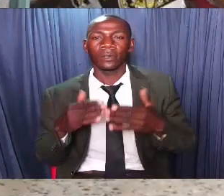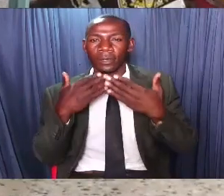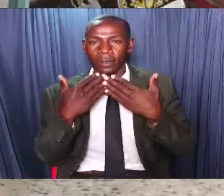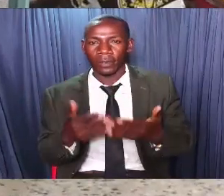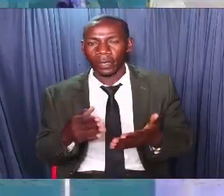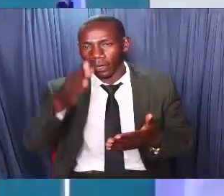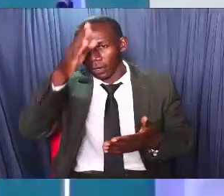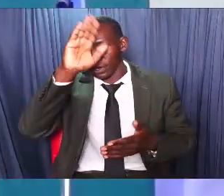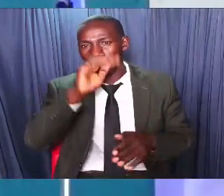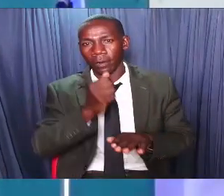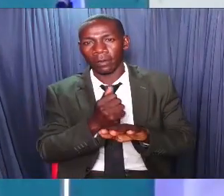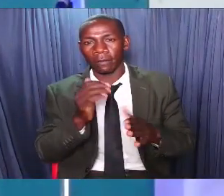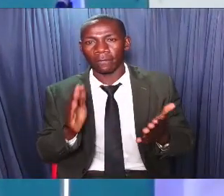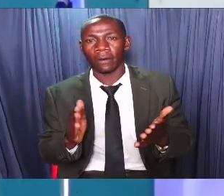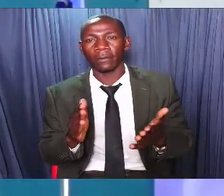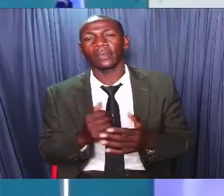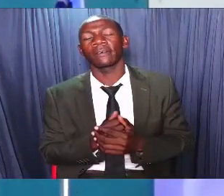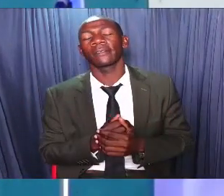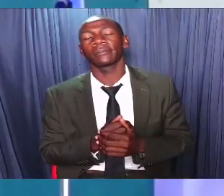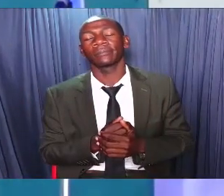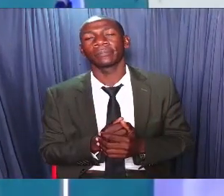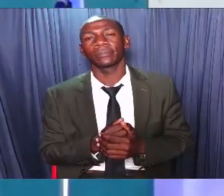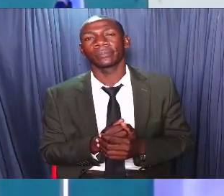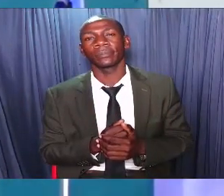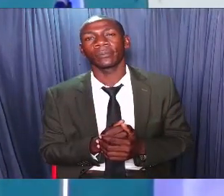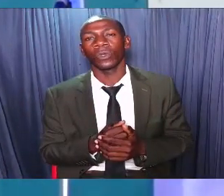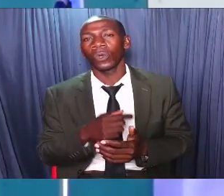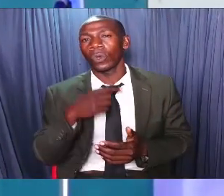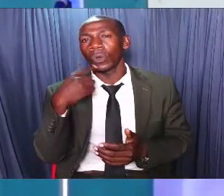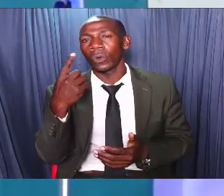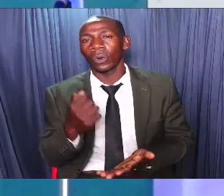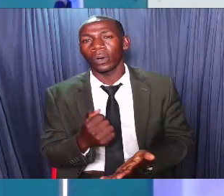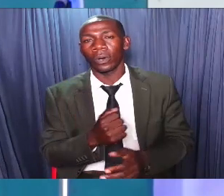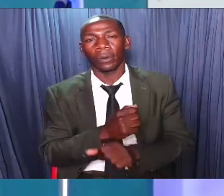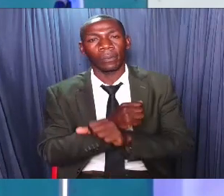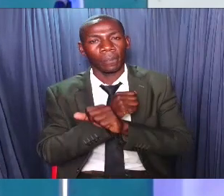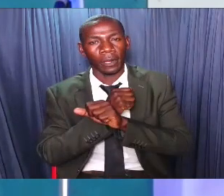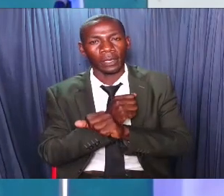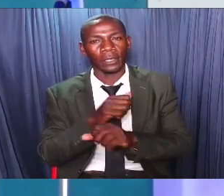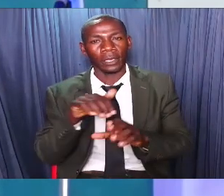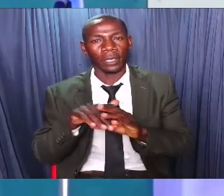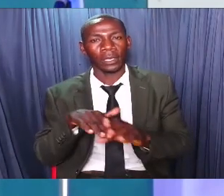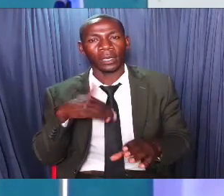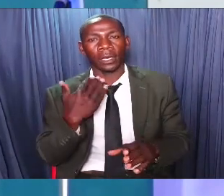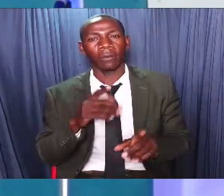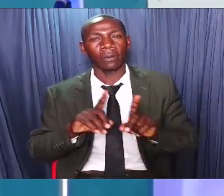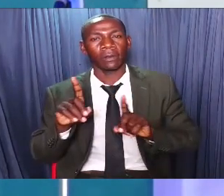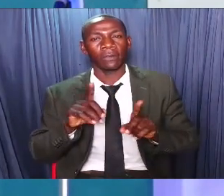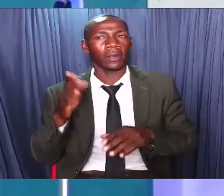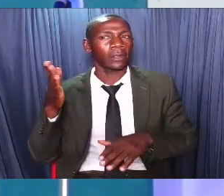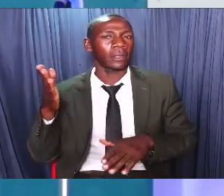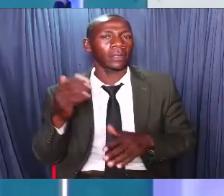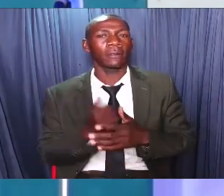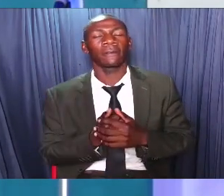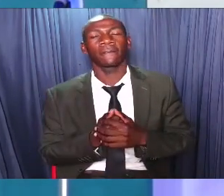Namshukuru Mungu wa mwanzilishi. I thank God of the founder. Ambaye ametulinda katika safari tuliyoenda. Who has secured